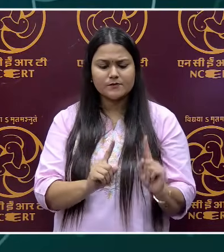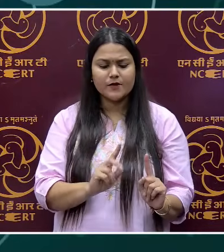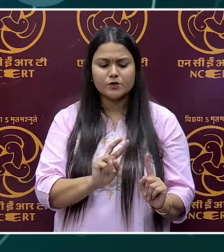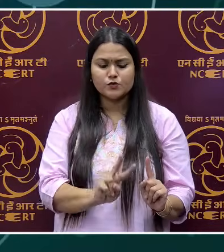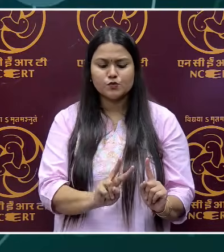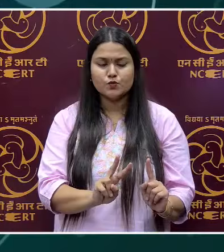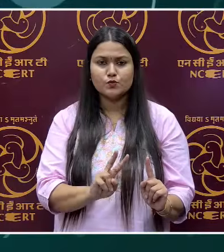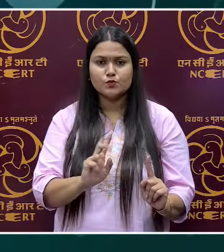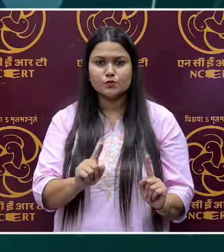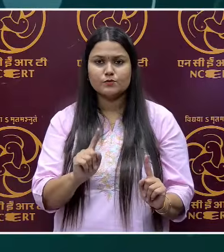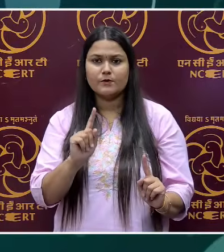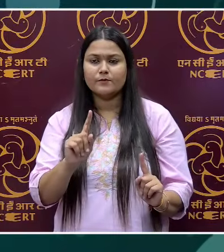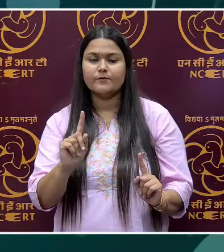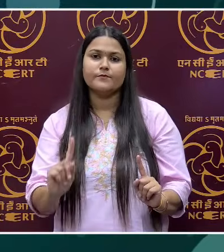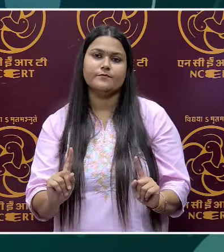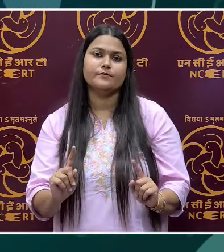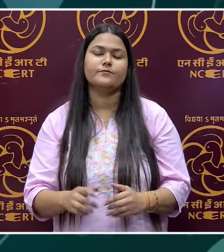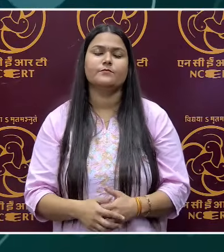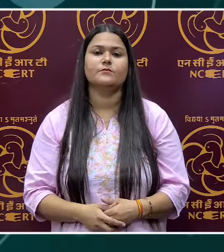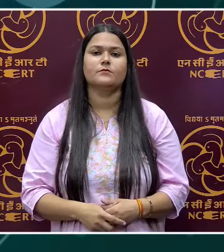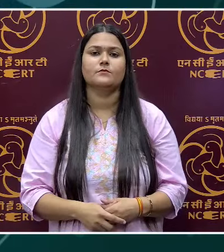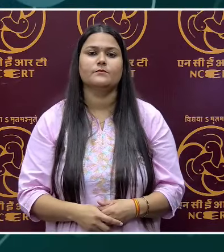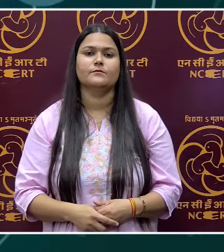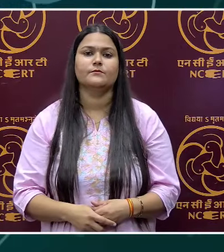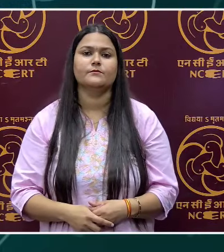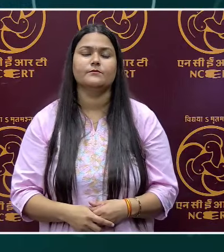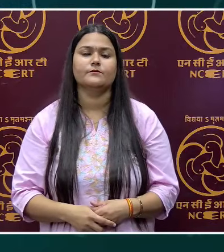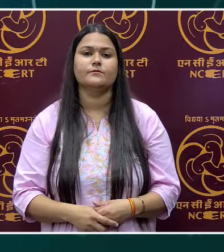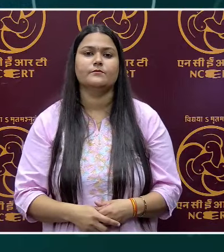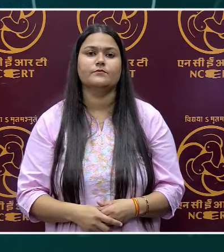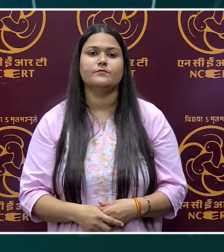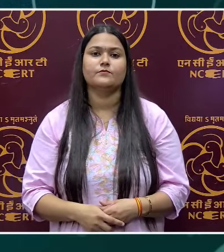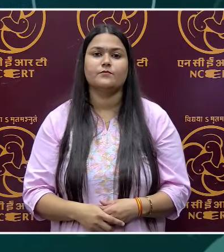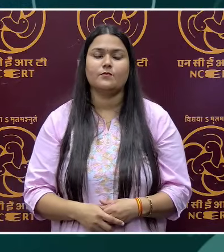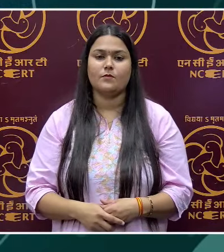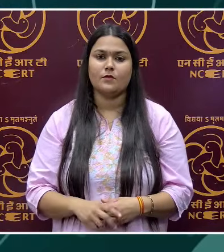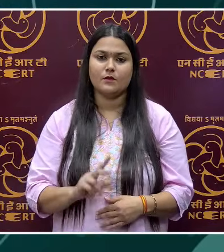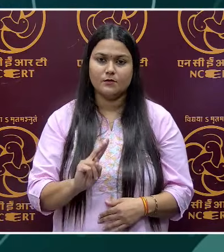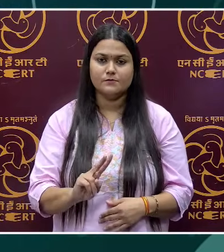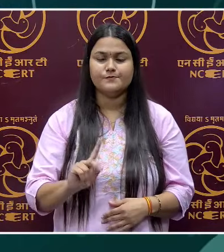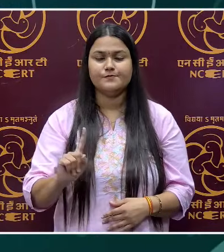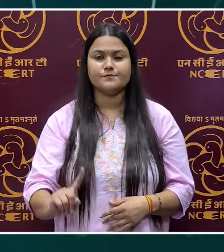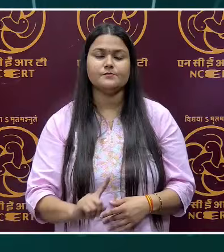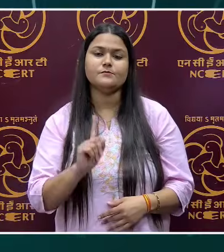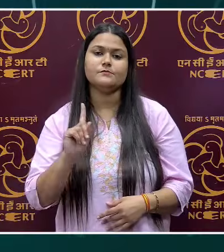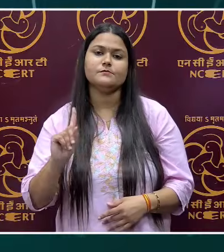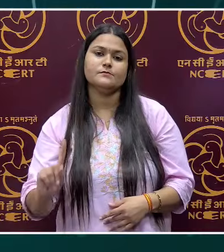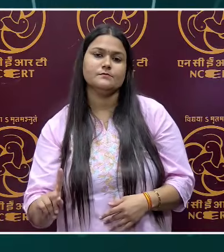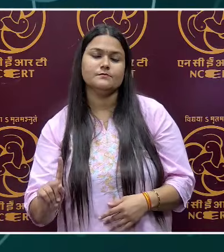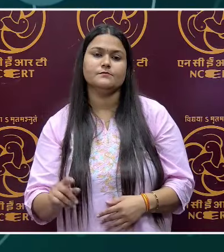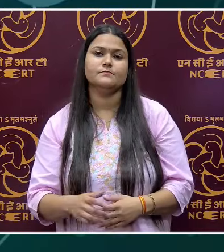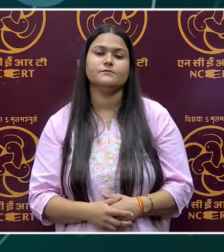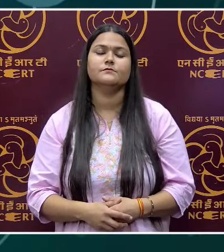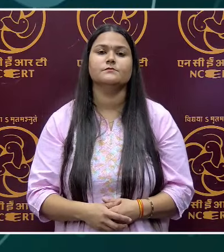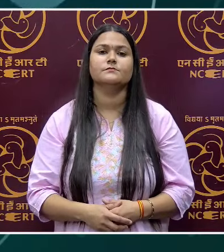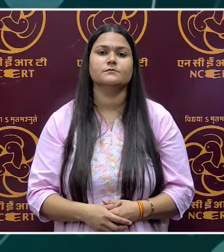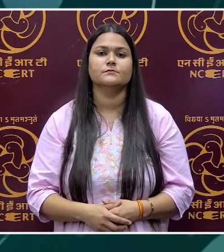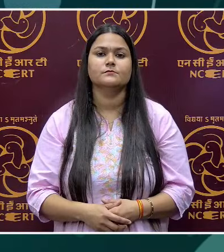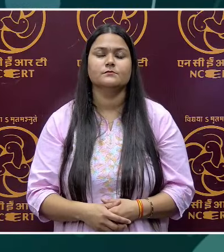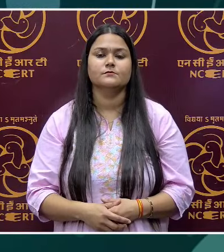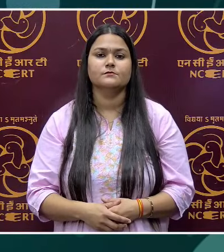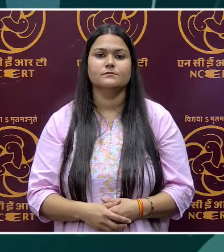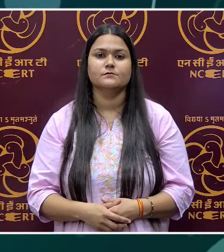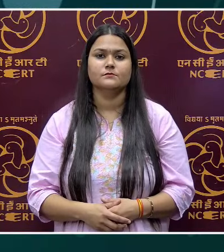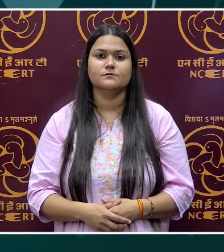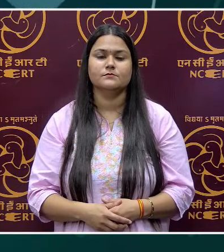here, like first number will be 1, second will be 1 plus 1, that is 2, and the third number will be